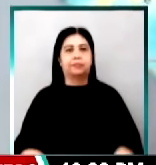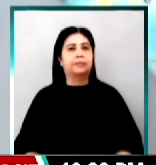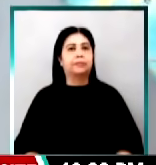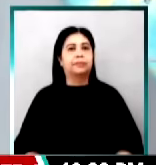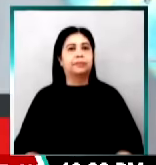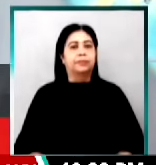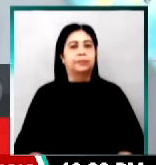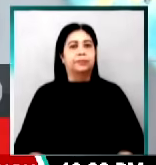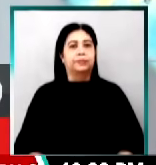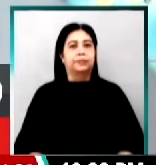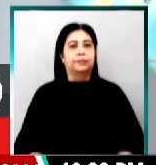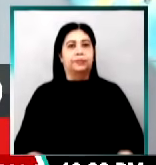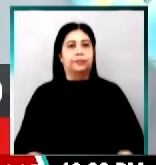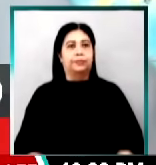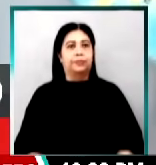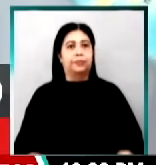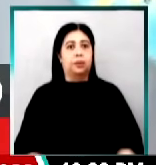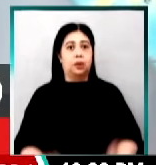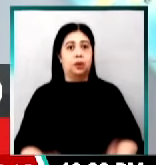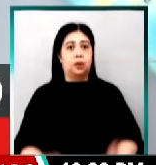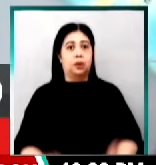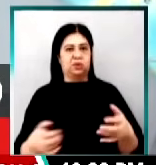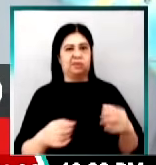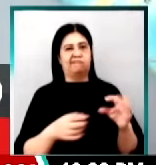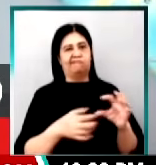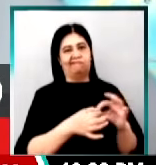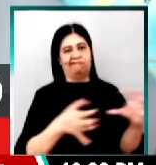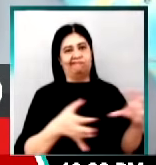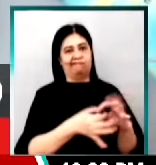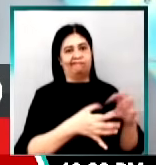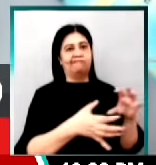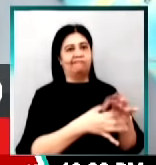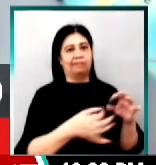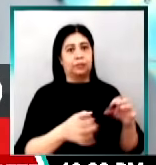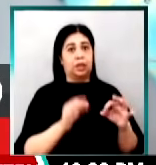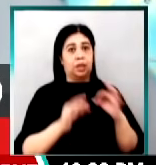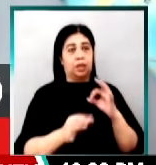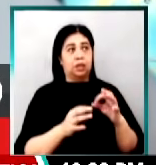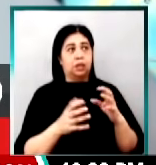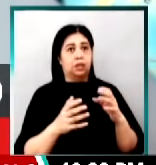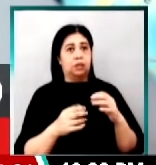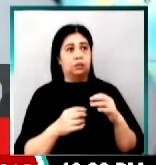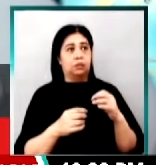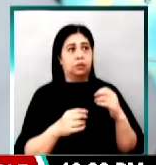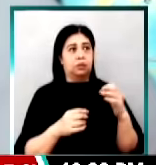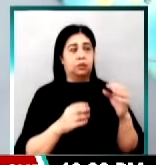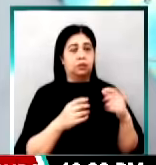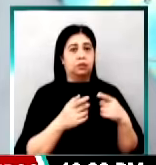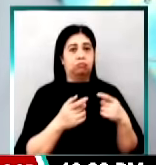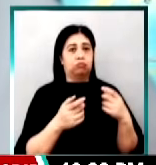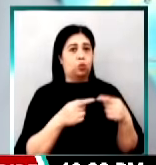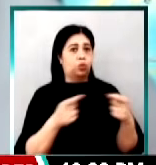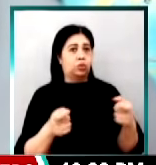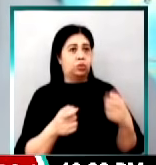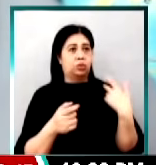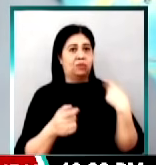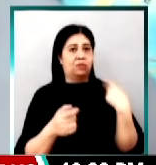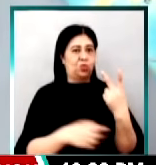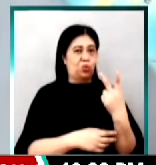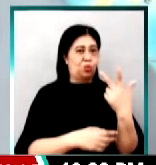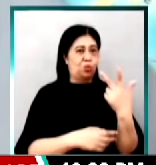If the opposition is fragmented, if the opposition has two or more candidates, then the